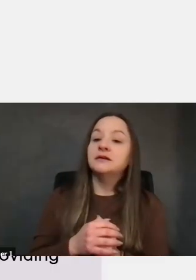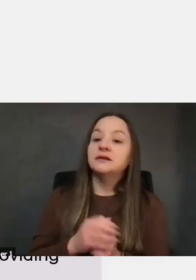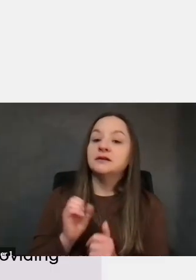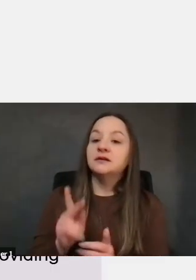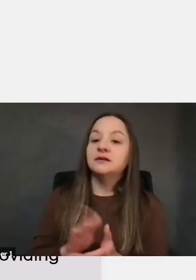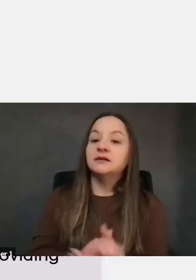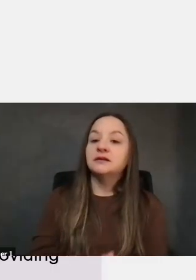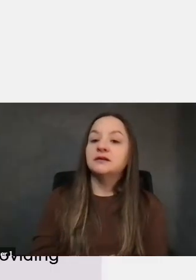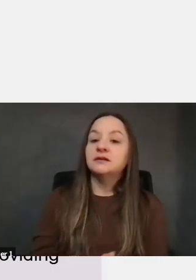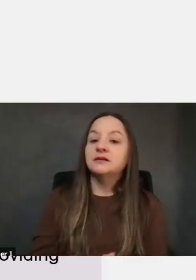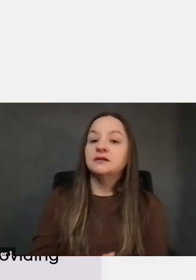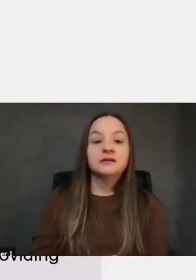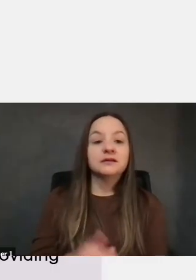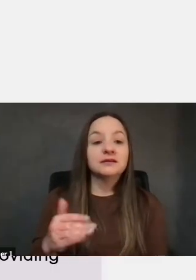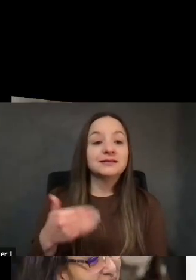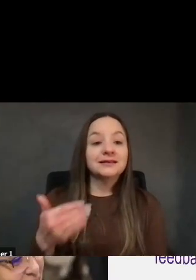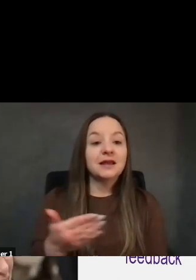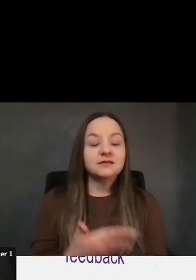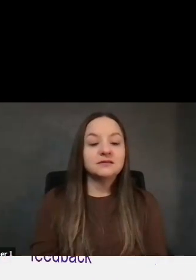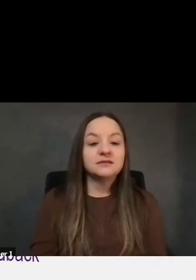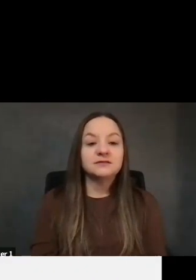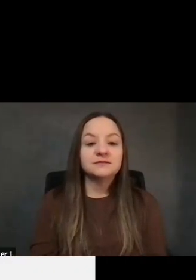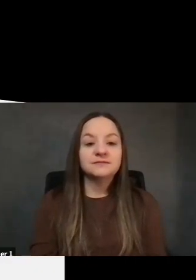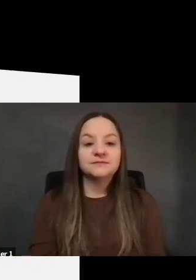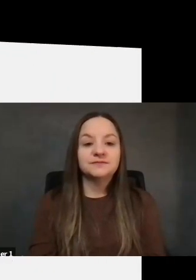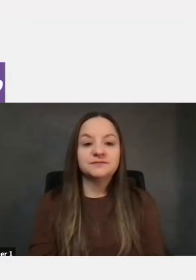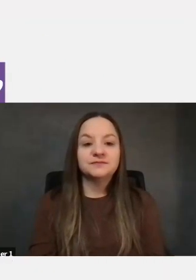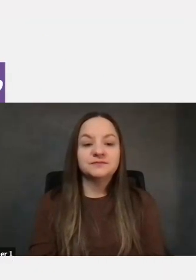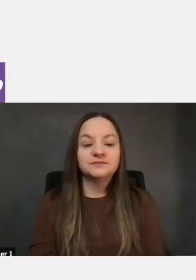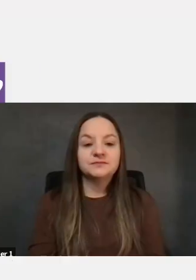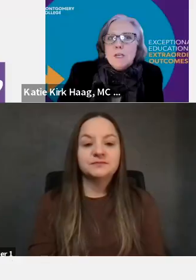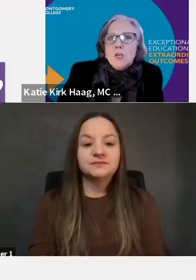Okay. Can we go to the next slide?